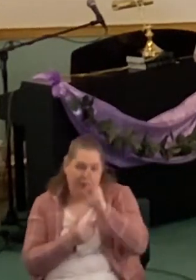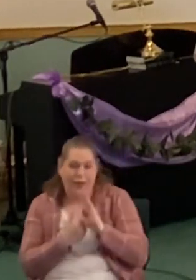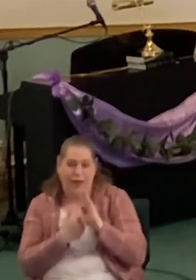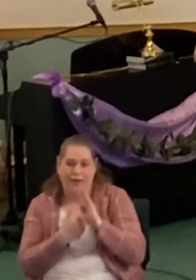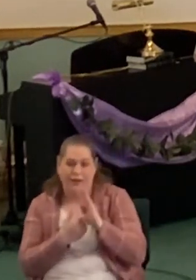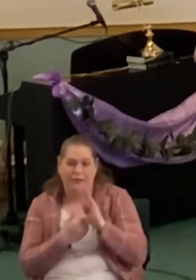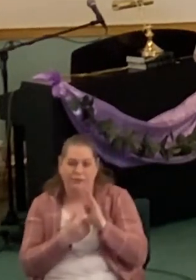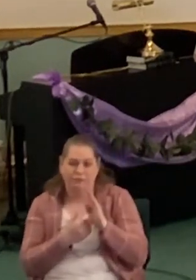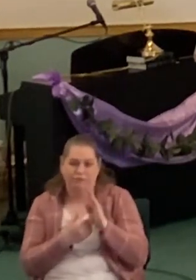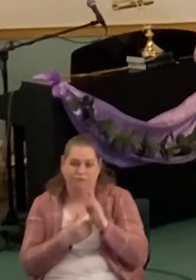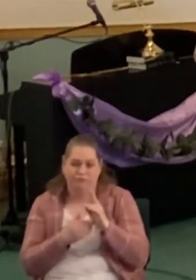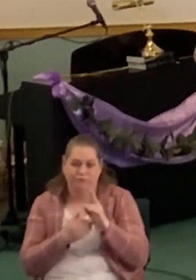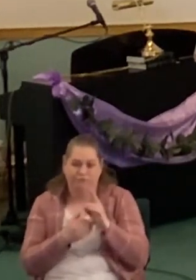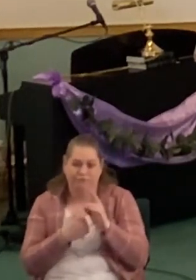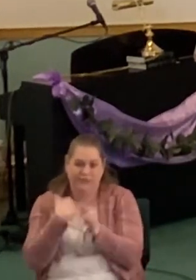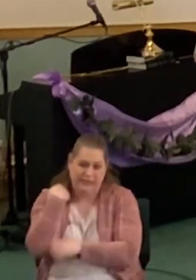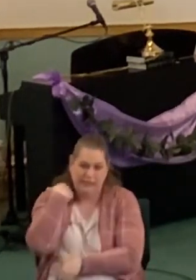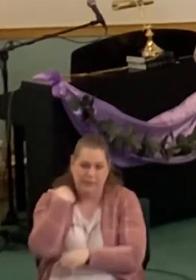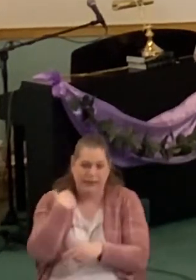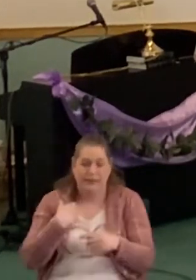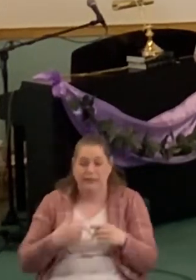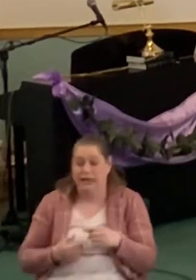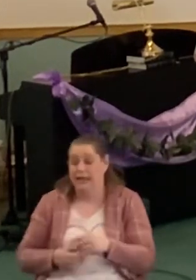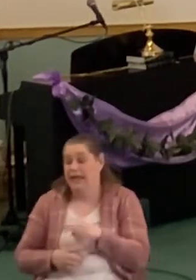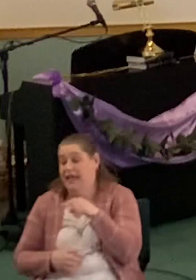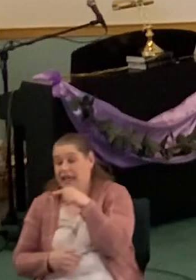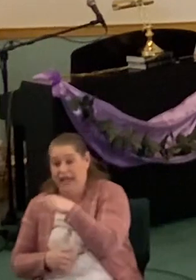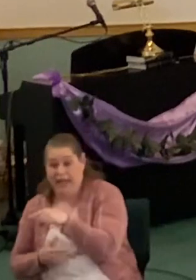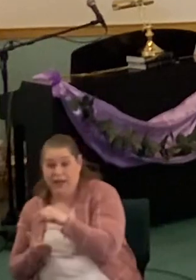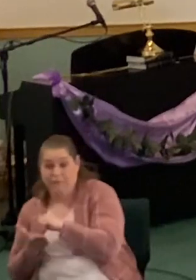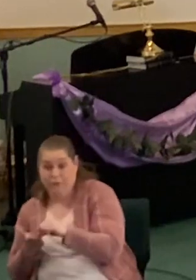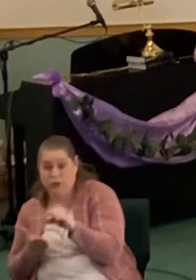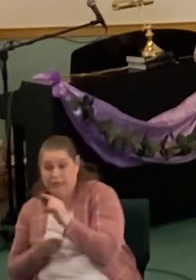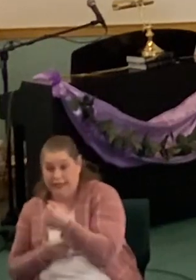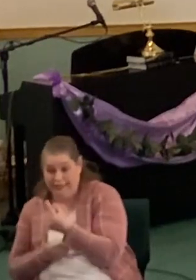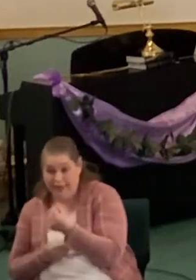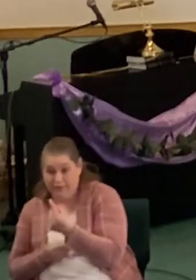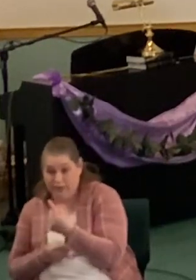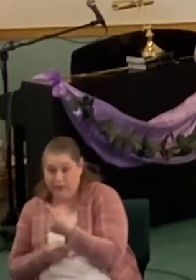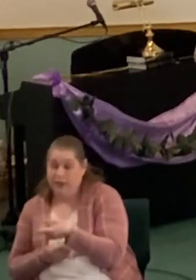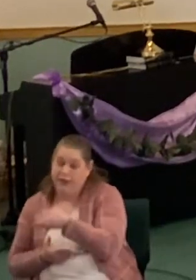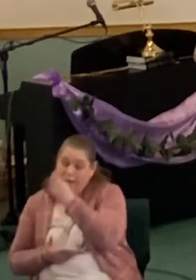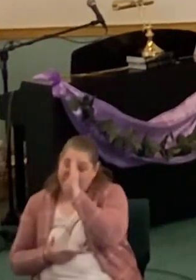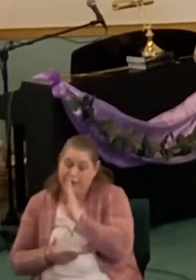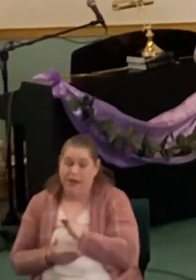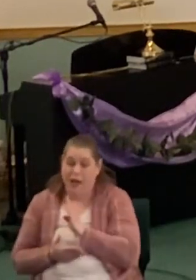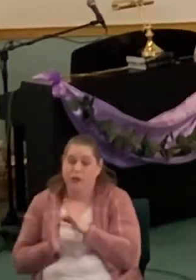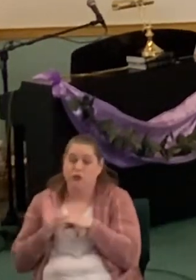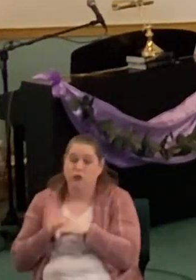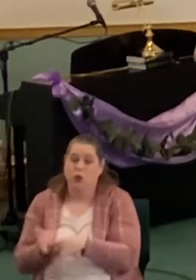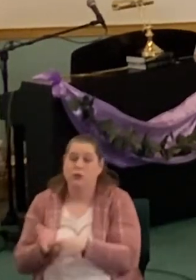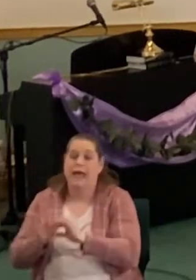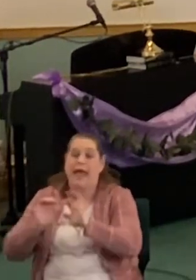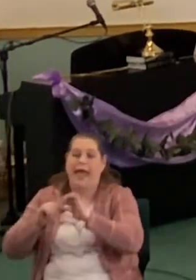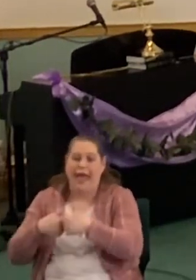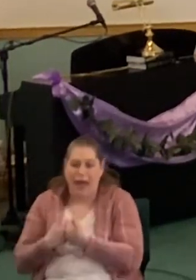are kind of the explanation. And this is the climax where God describes the implementation of this